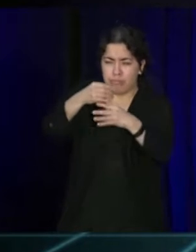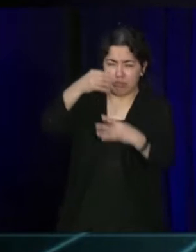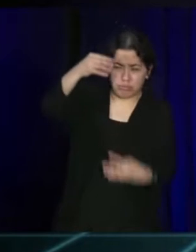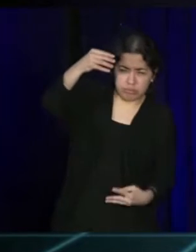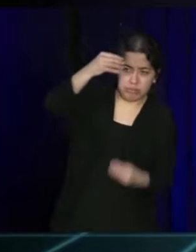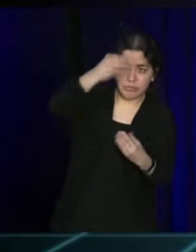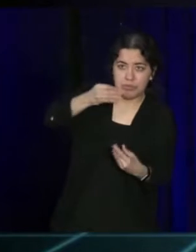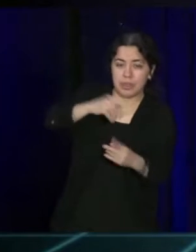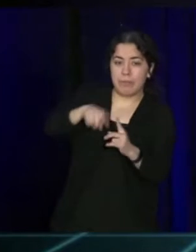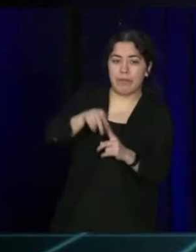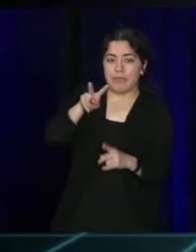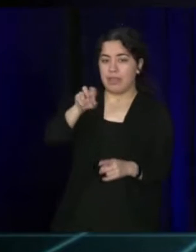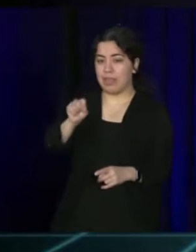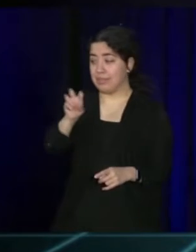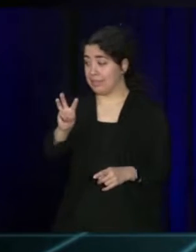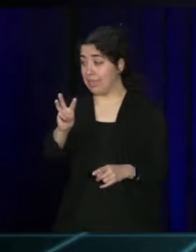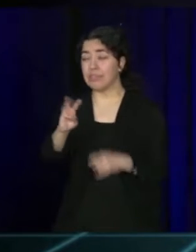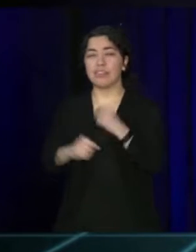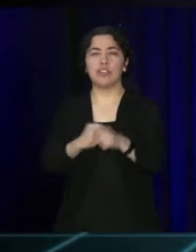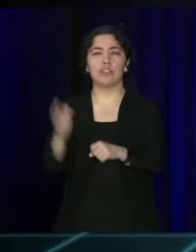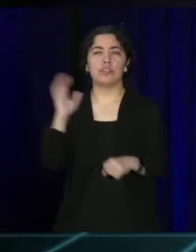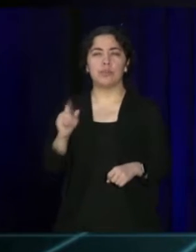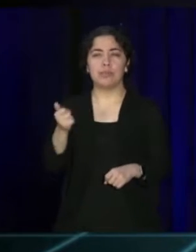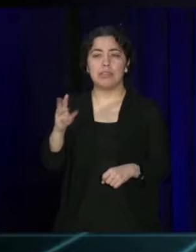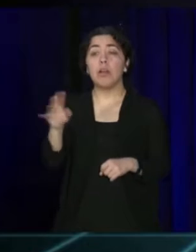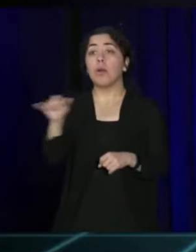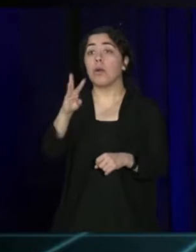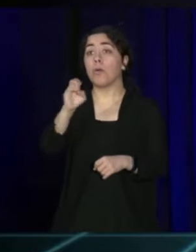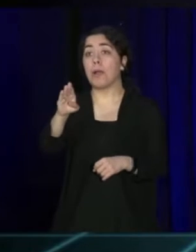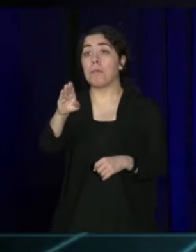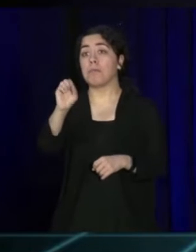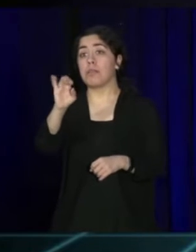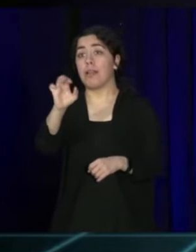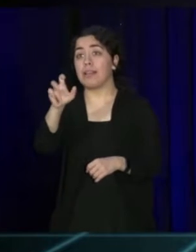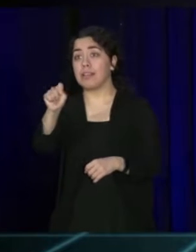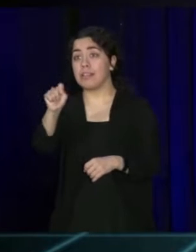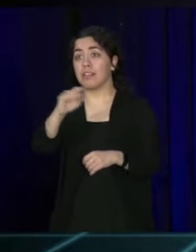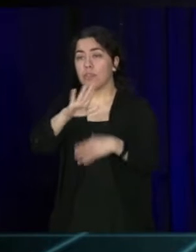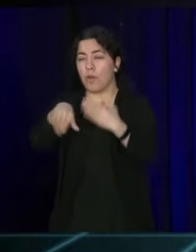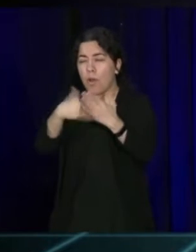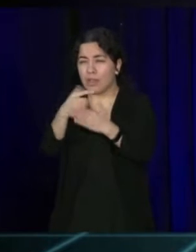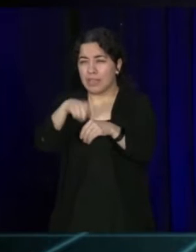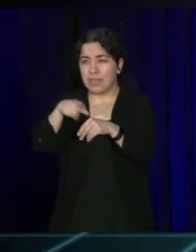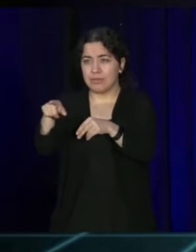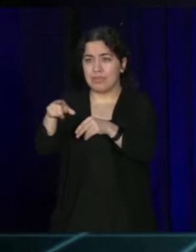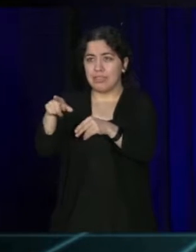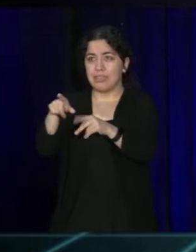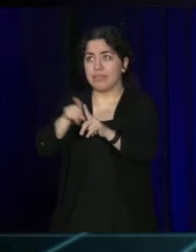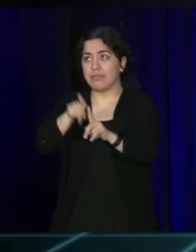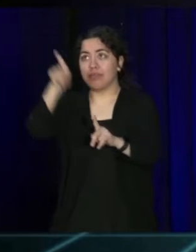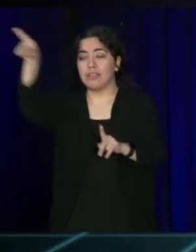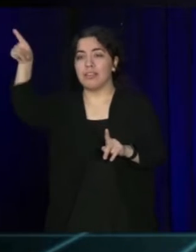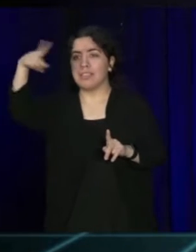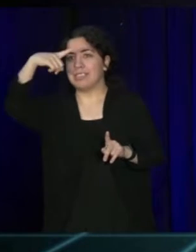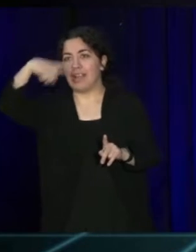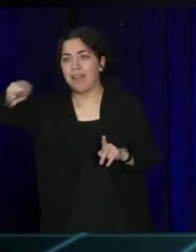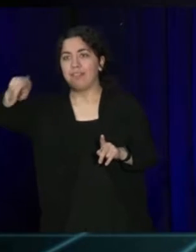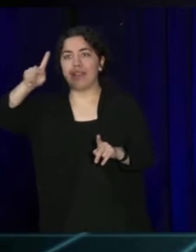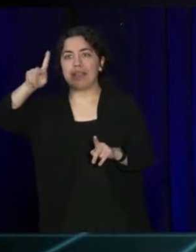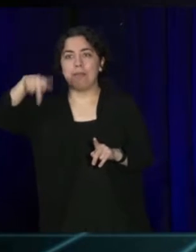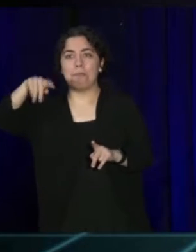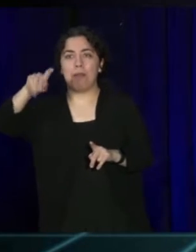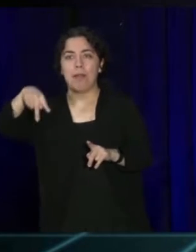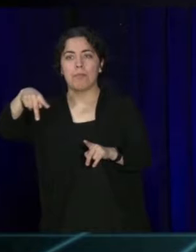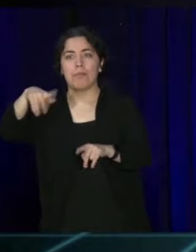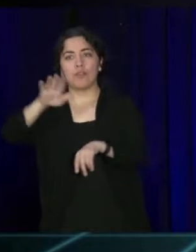time this was 2016, and also WebSockets. And the entire time he was in Thailand at a K-pop concert.